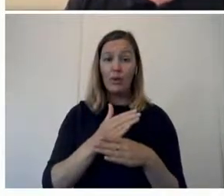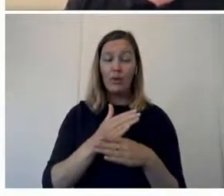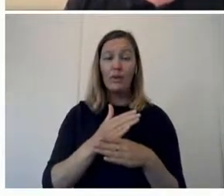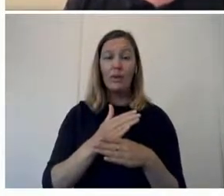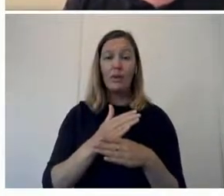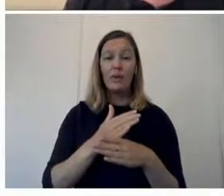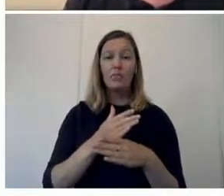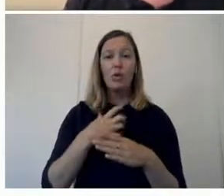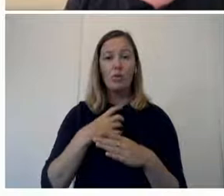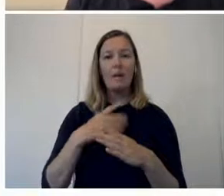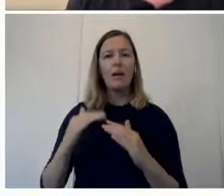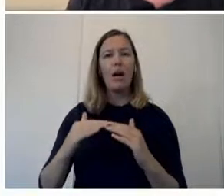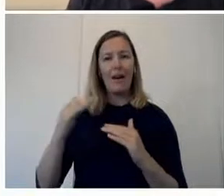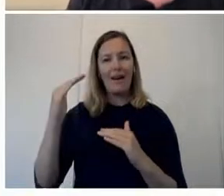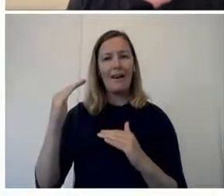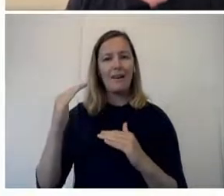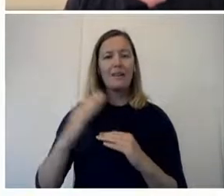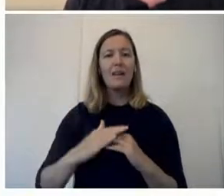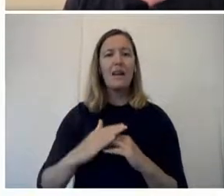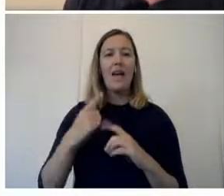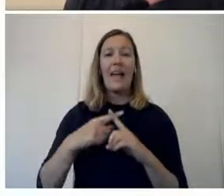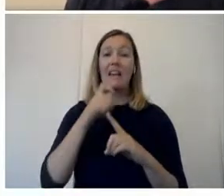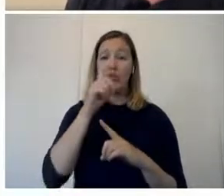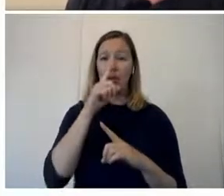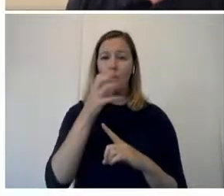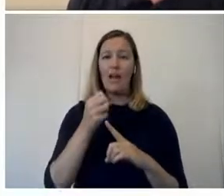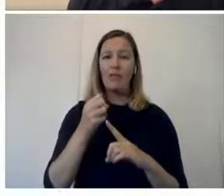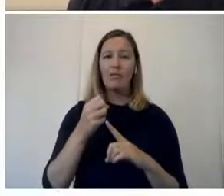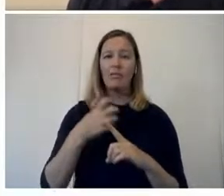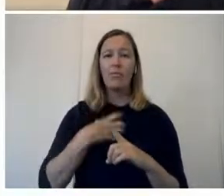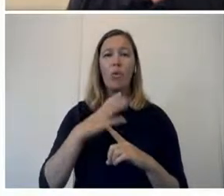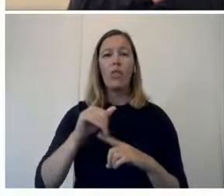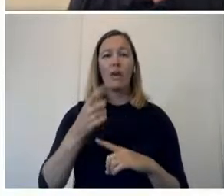and particularly where people have more than one job. So